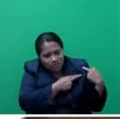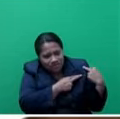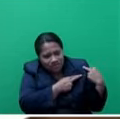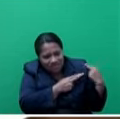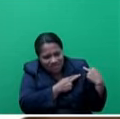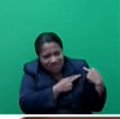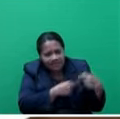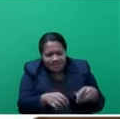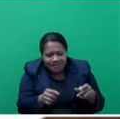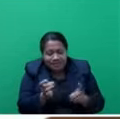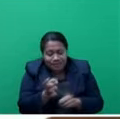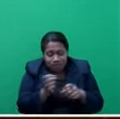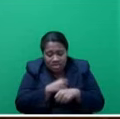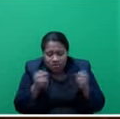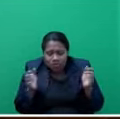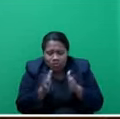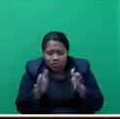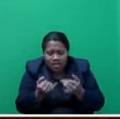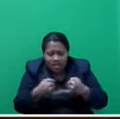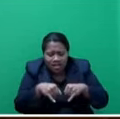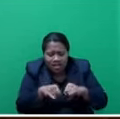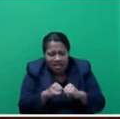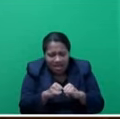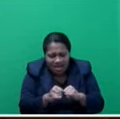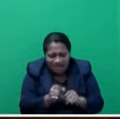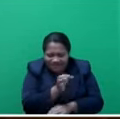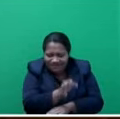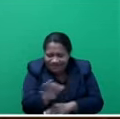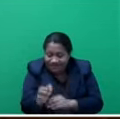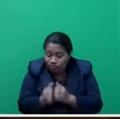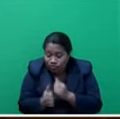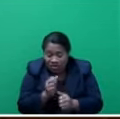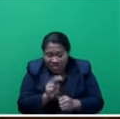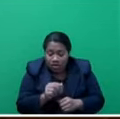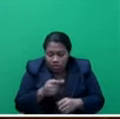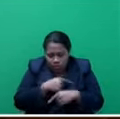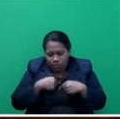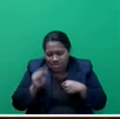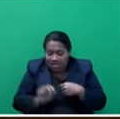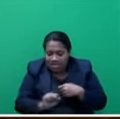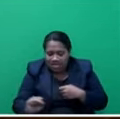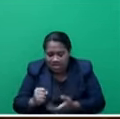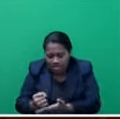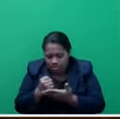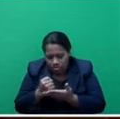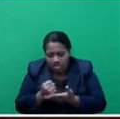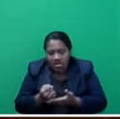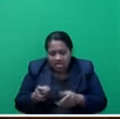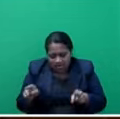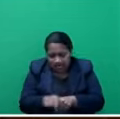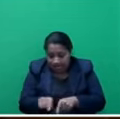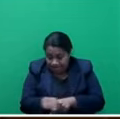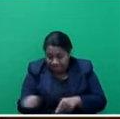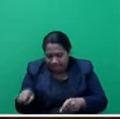our smaller island brothers and sisters. We need their support as they need ours. We have an obligation to